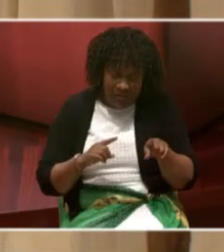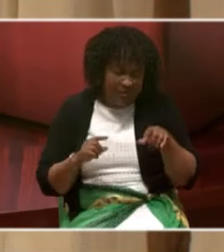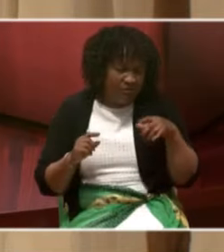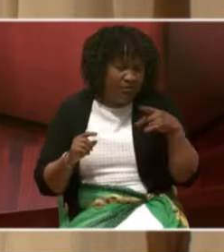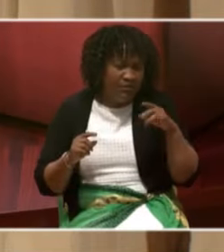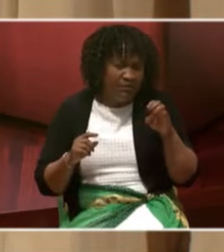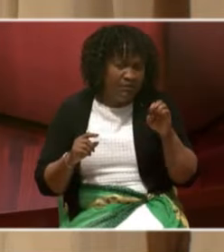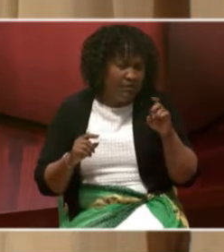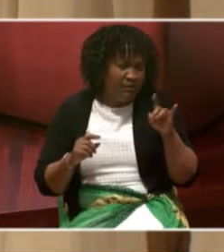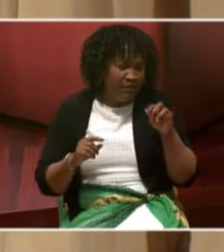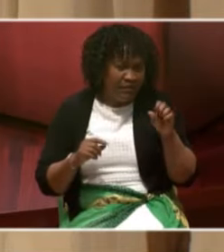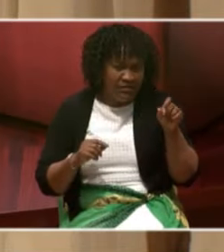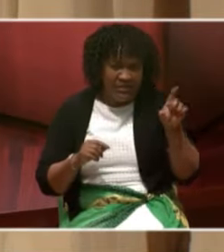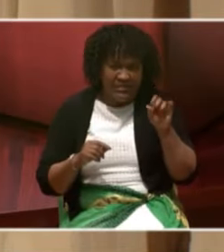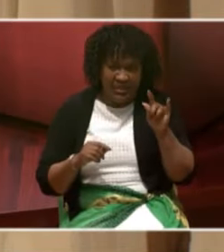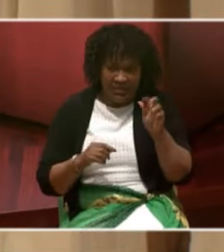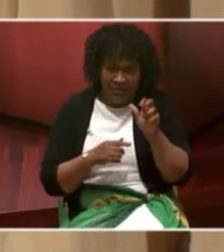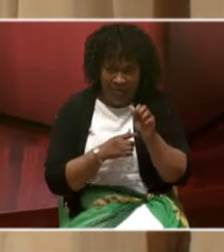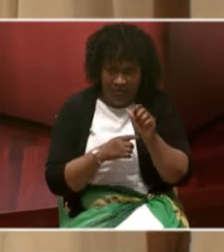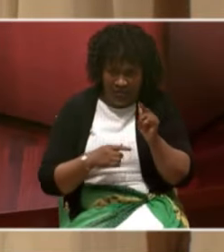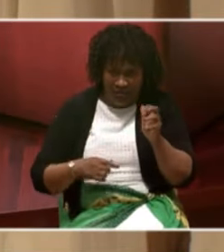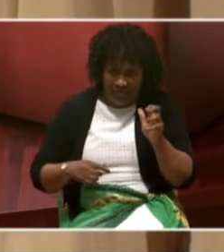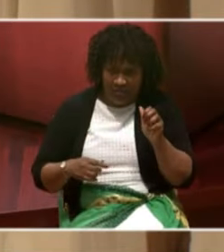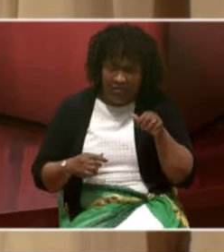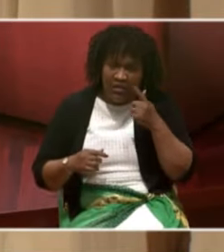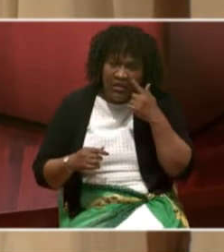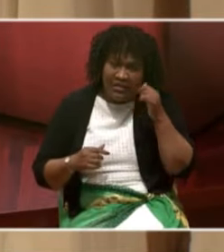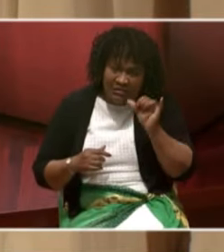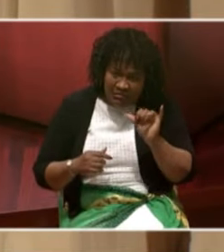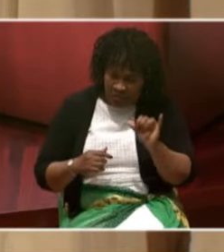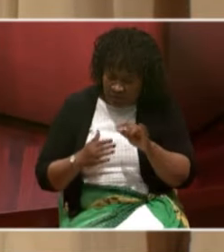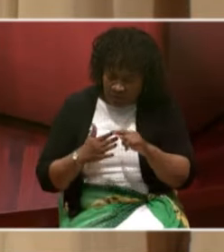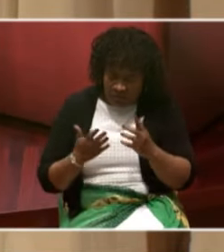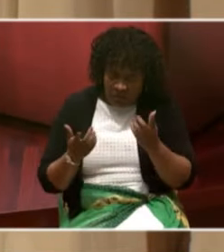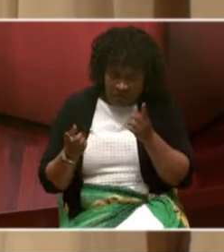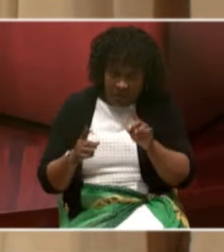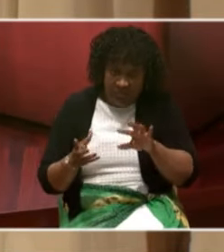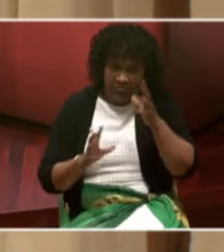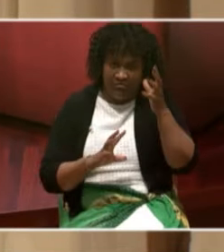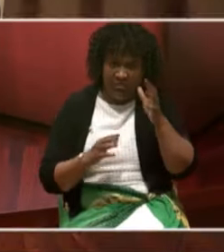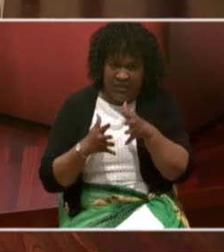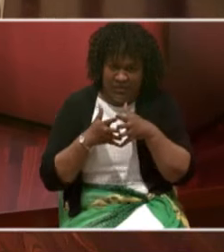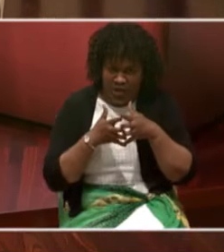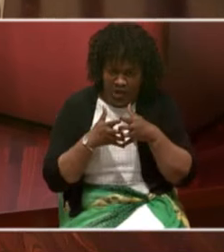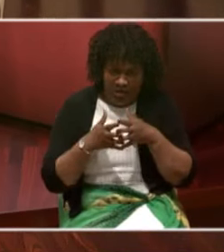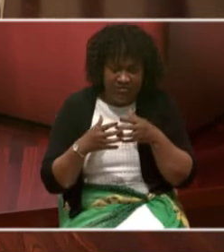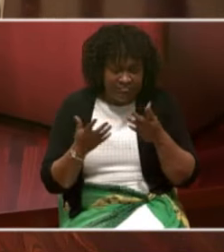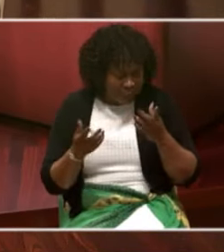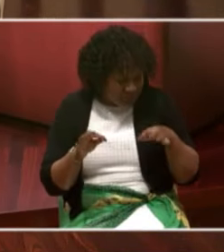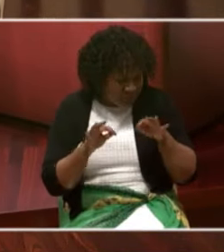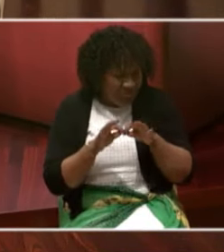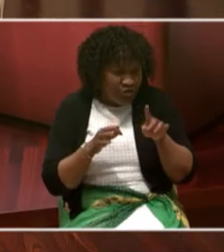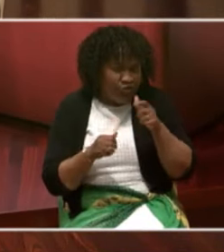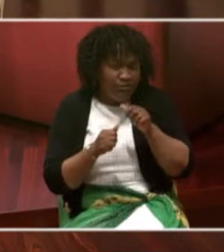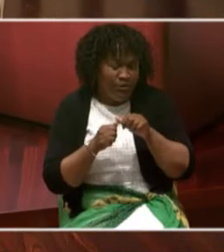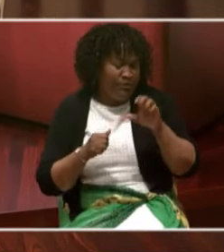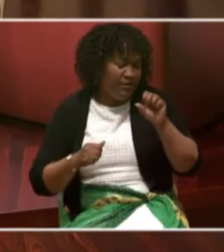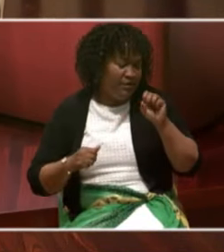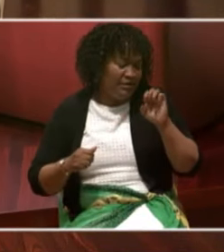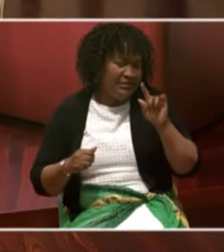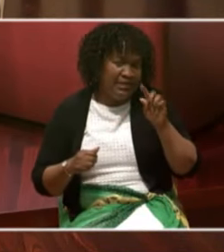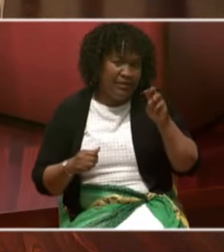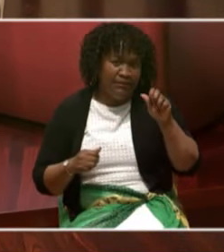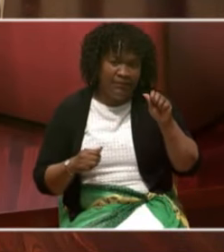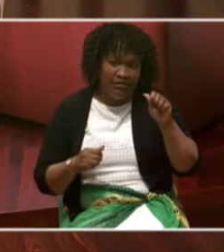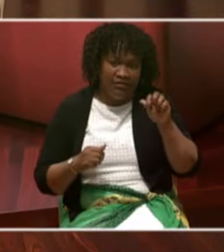Hospital in Selma. And because of what happened to him, we made a decision that we will march from Selma